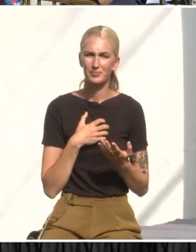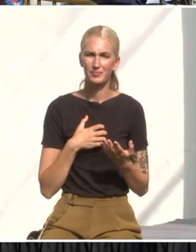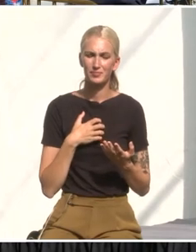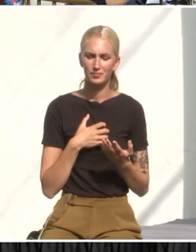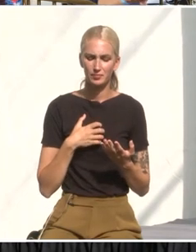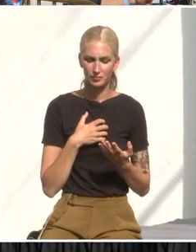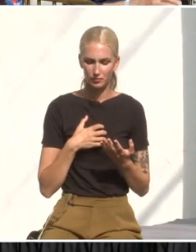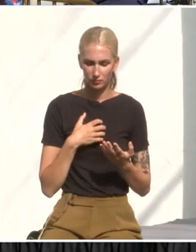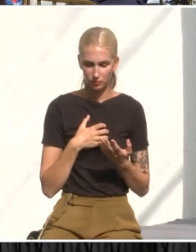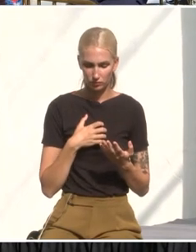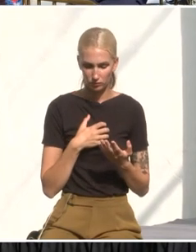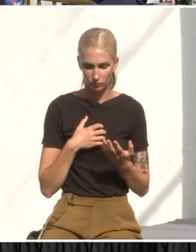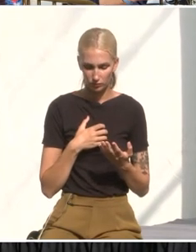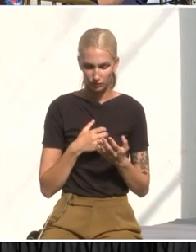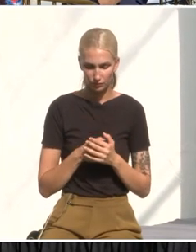keep apart.